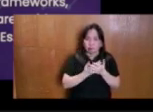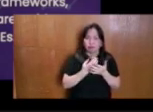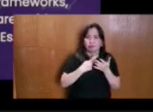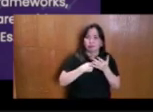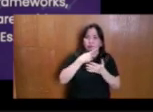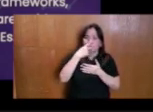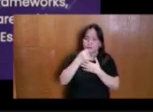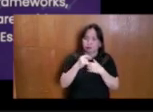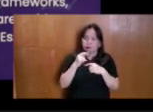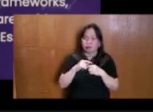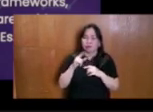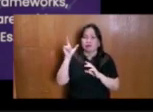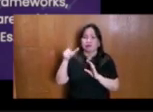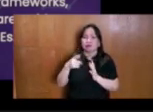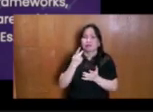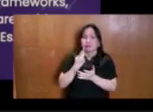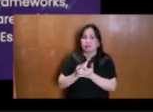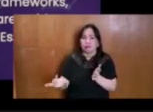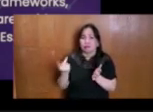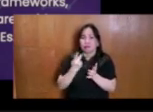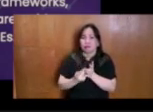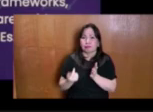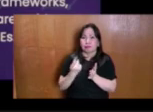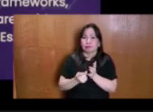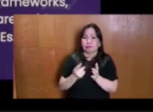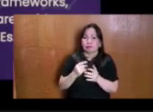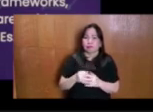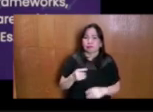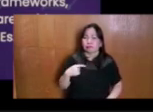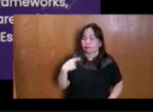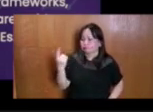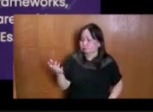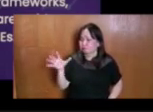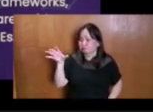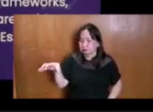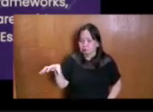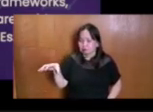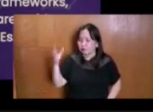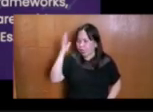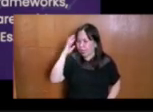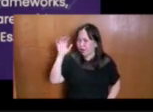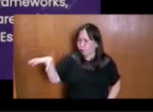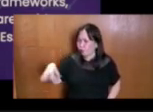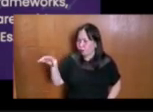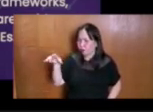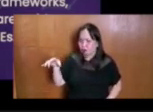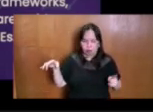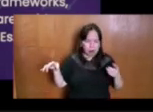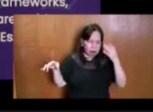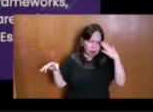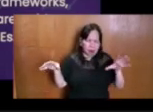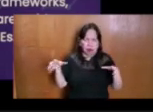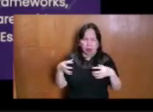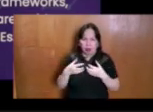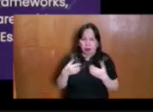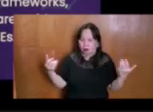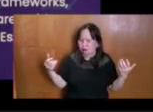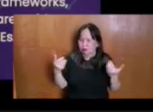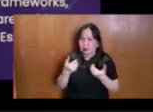all fail eventually because the right hand doesn't know what the left hand is doing. Because even if you have only